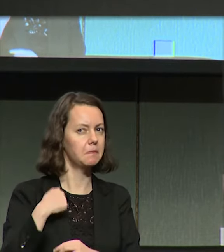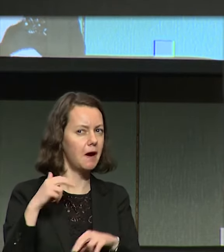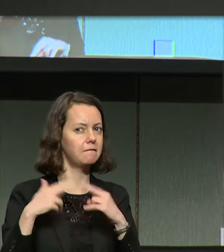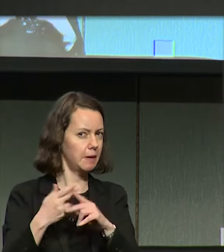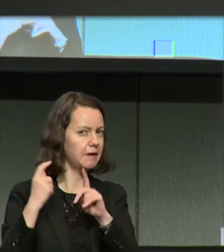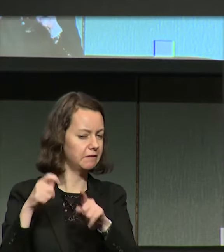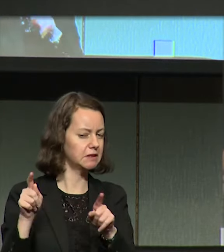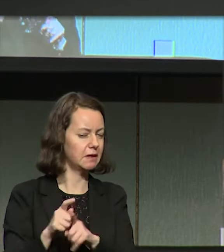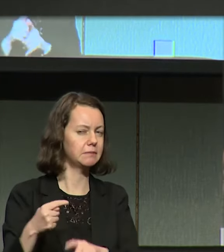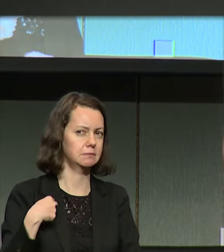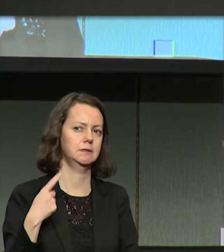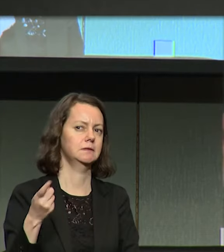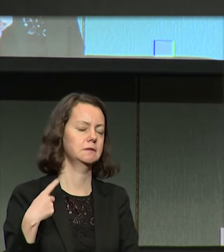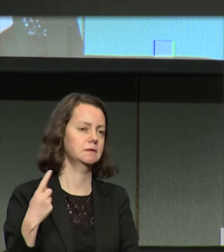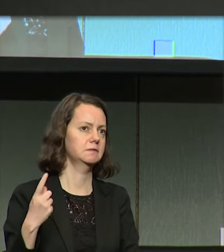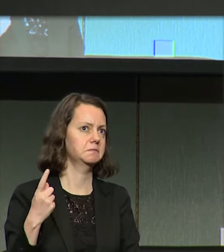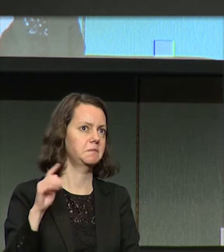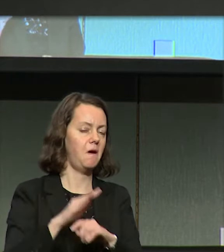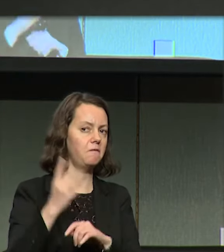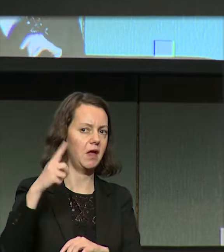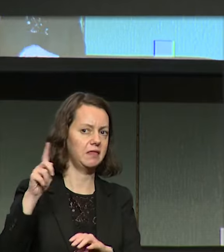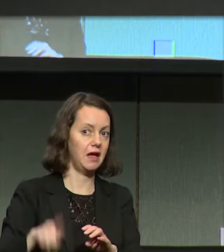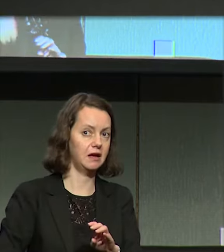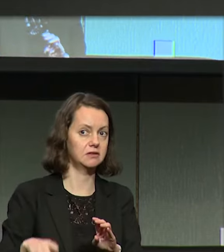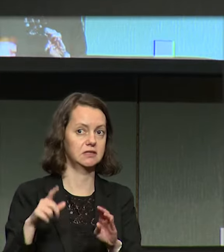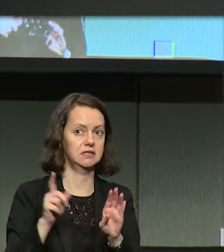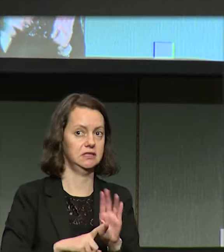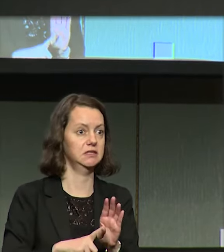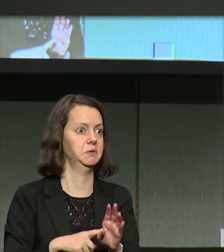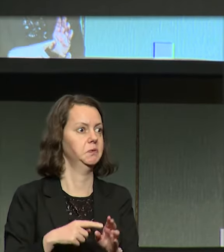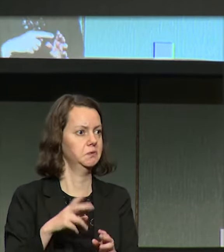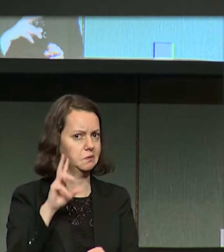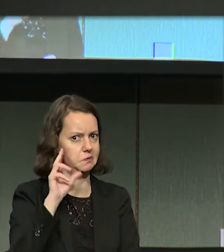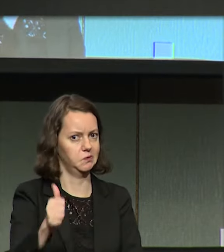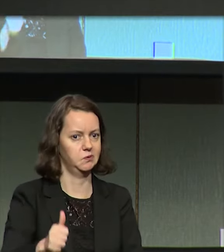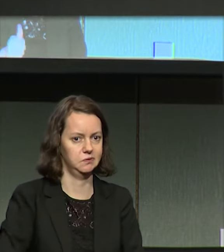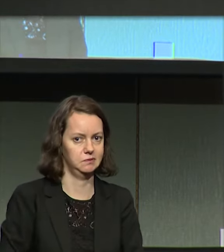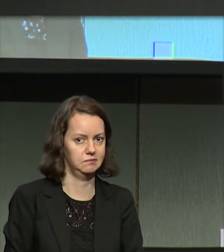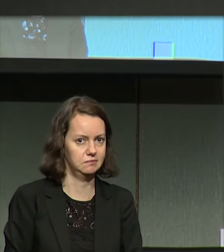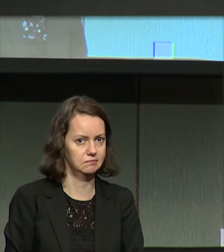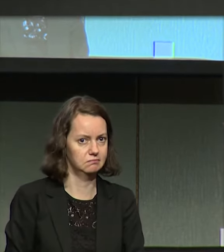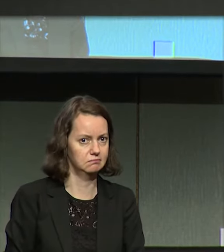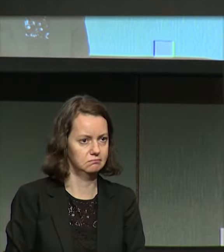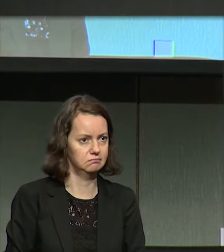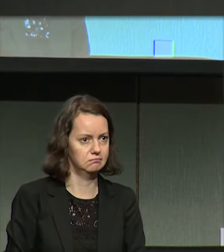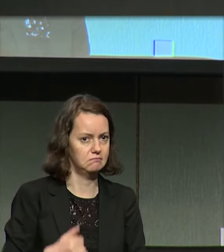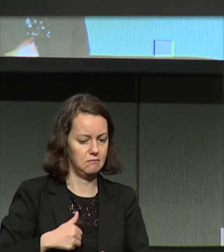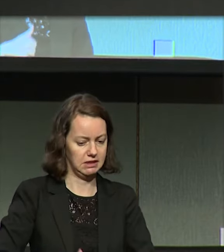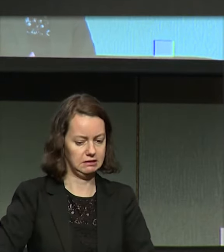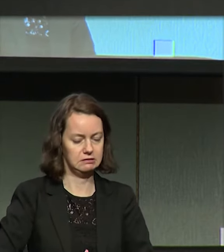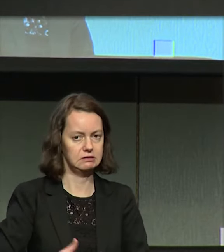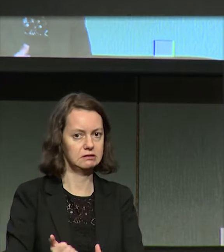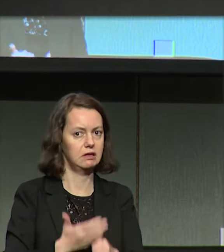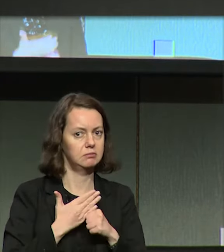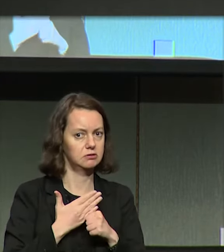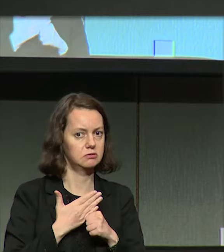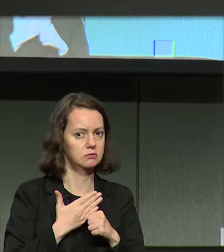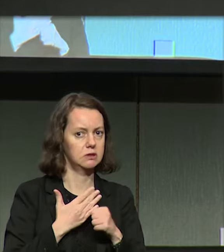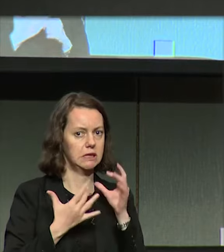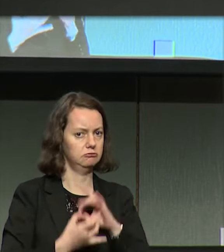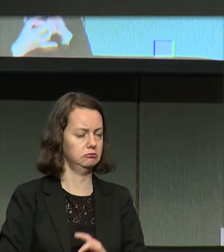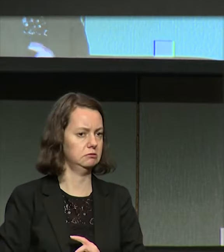for more than 1,000 years. That's cool. My sense of being Aboriginal resonates